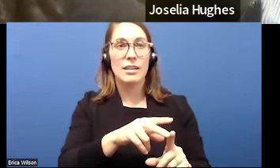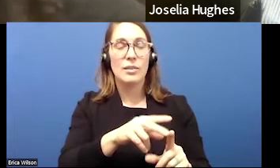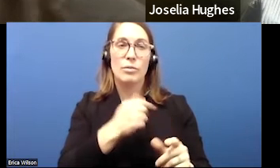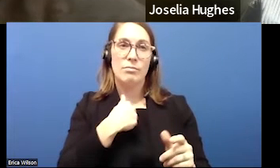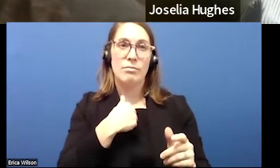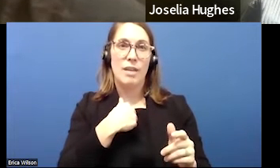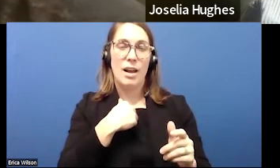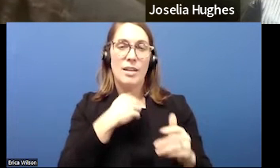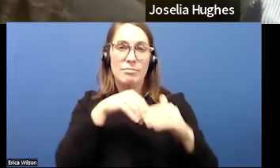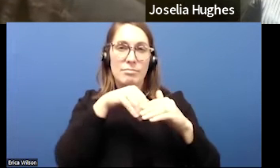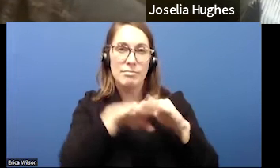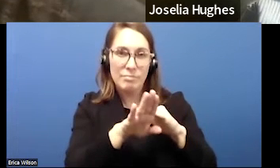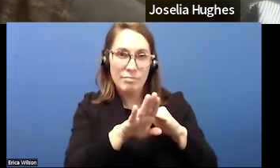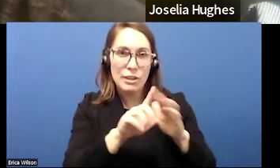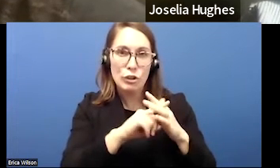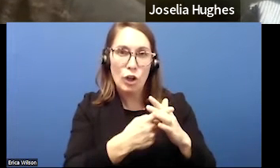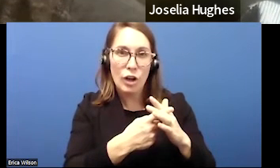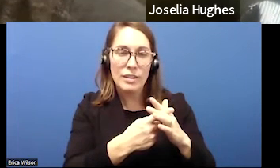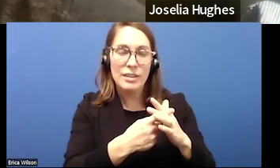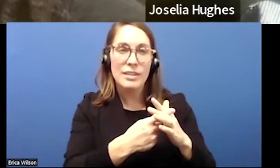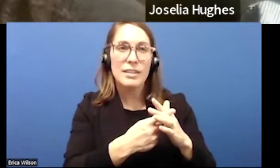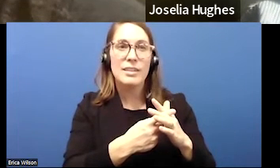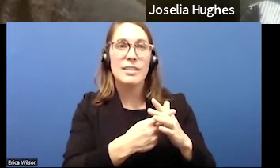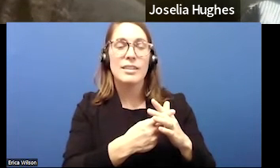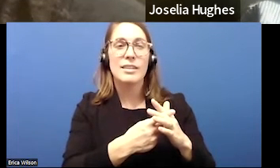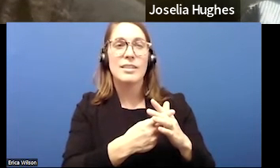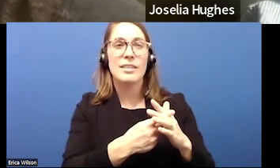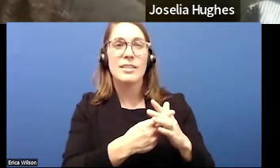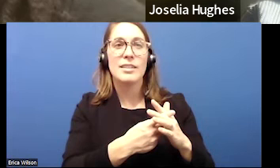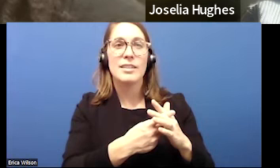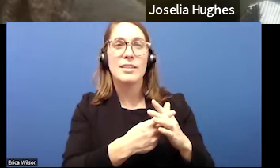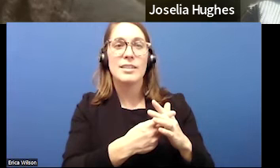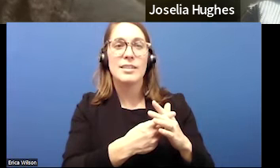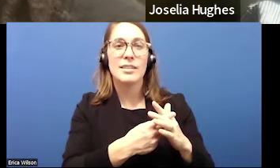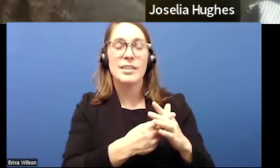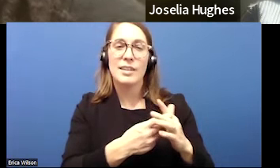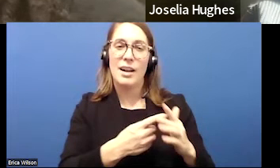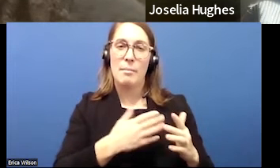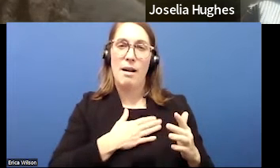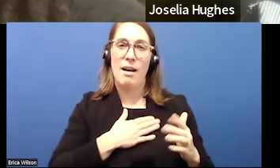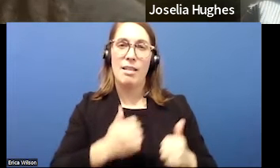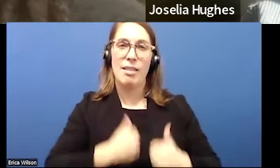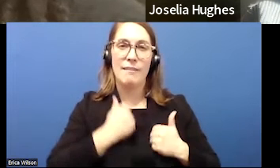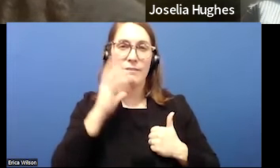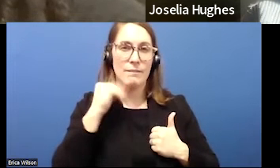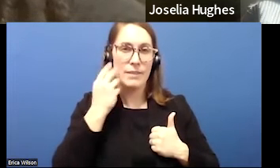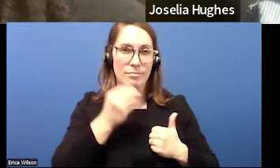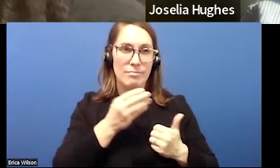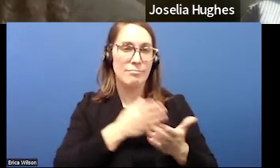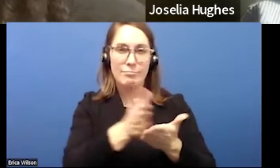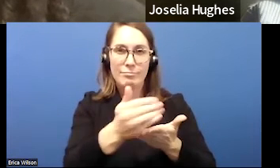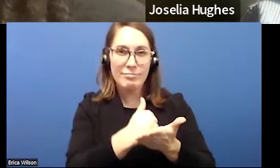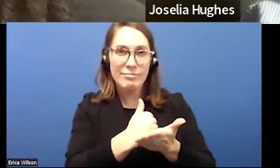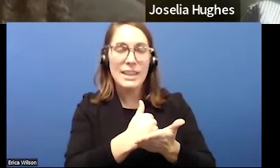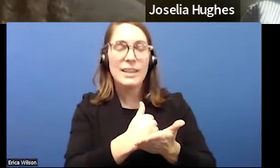well, I guess my entry point was really more of a felt sense of a lived